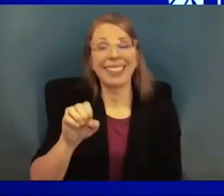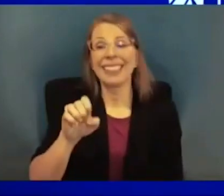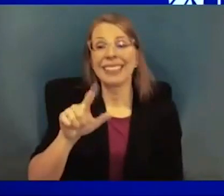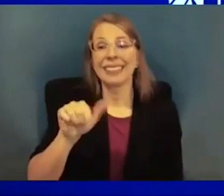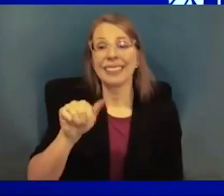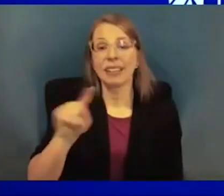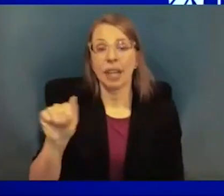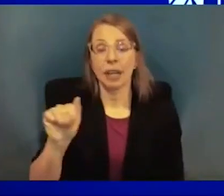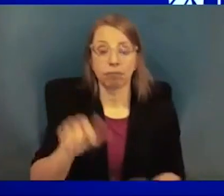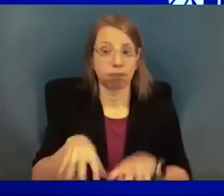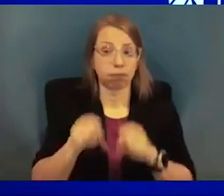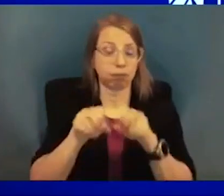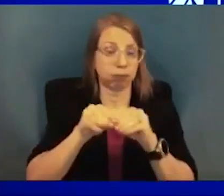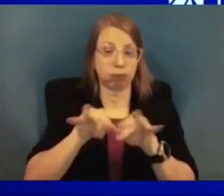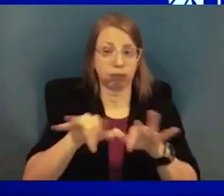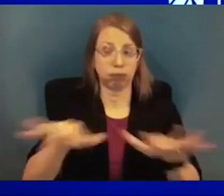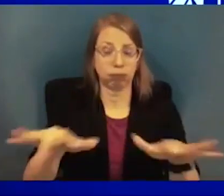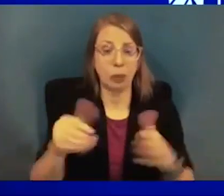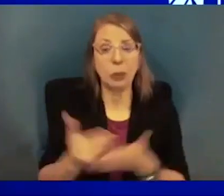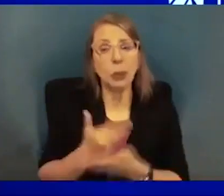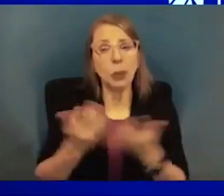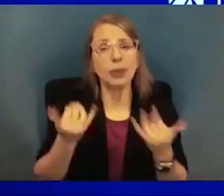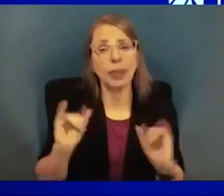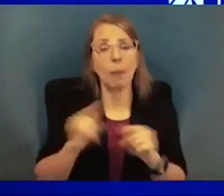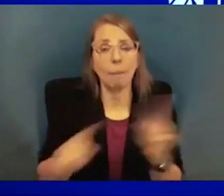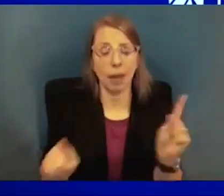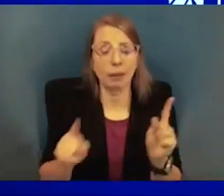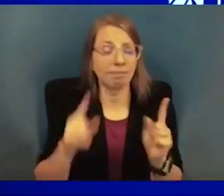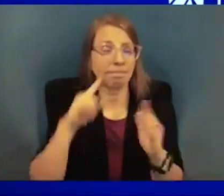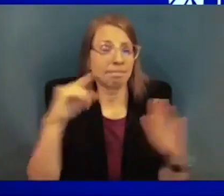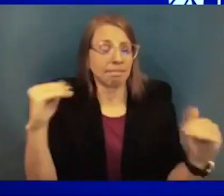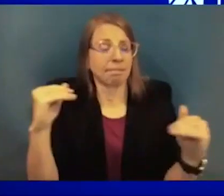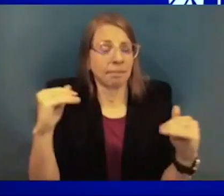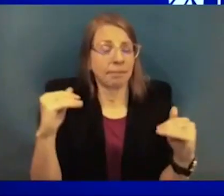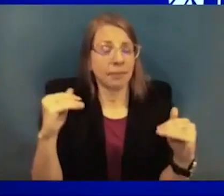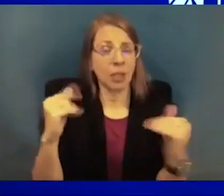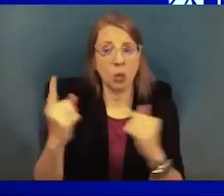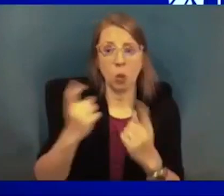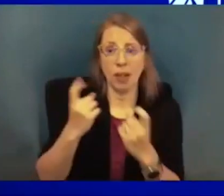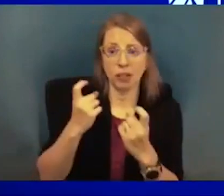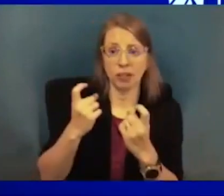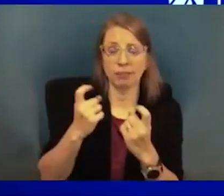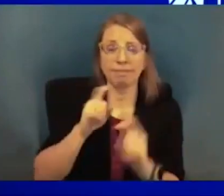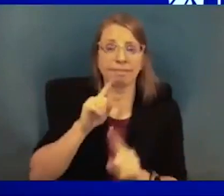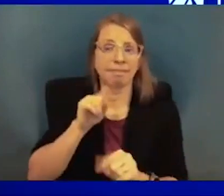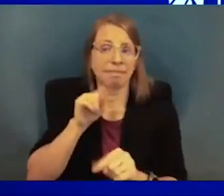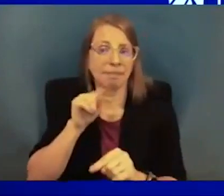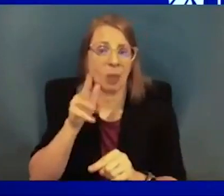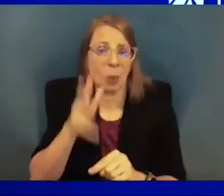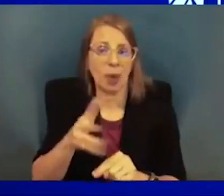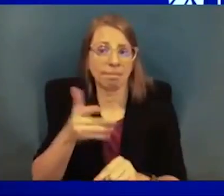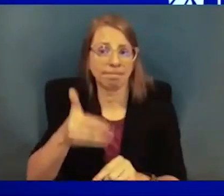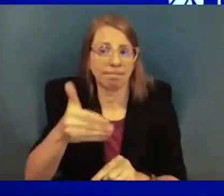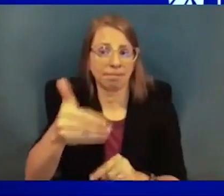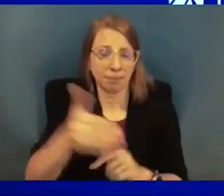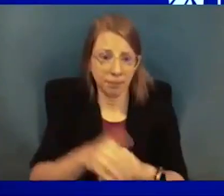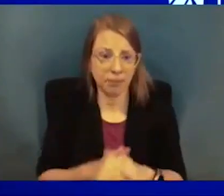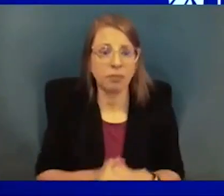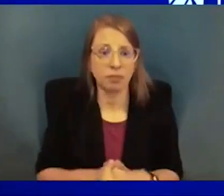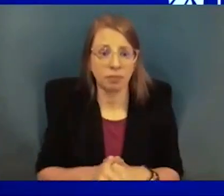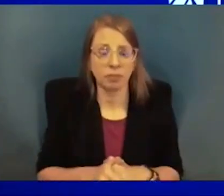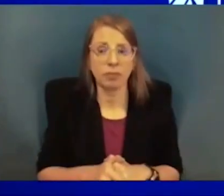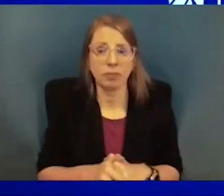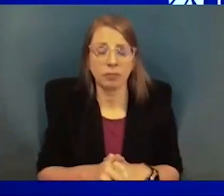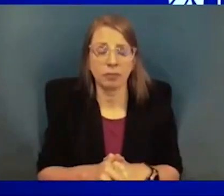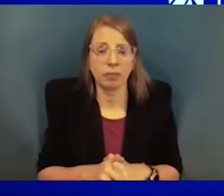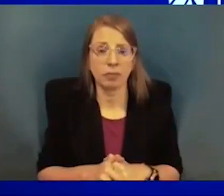fairly new, but I would expect more of those questions to be asked and answered, and more research publications out, you know, fairly soon